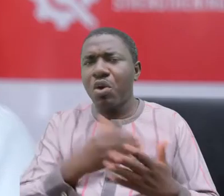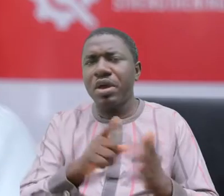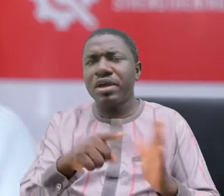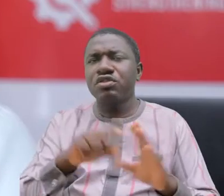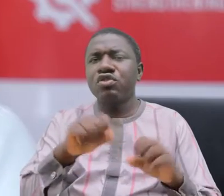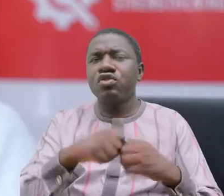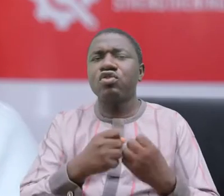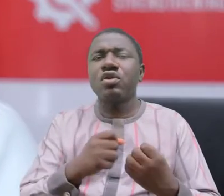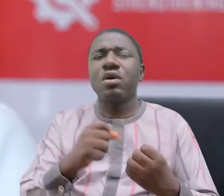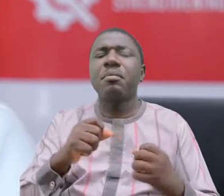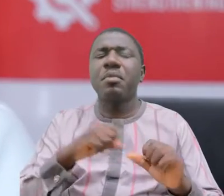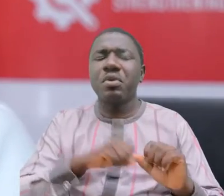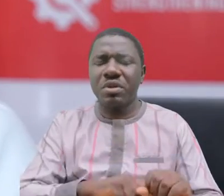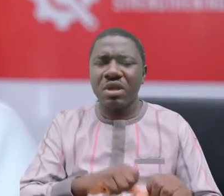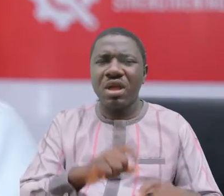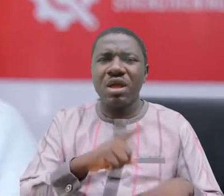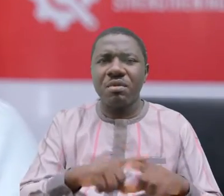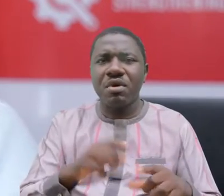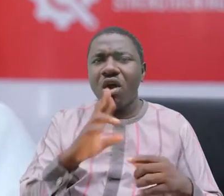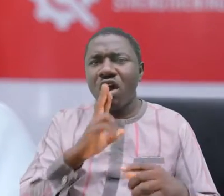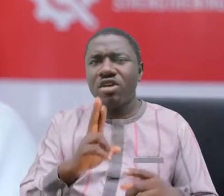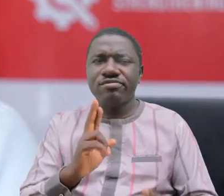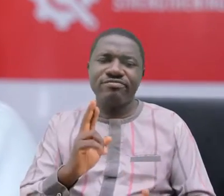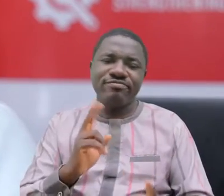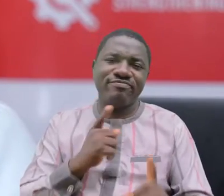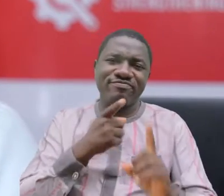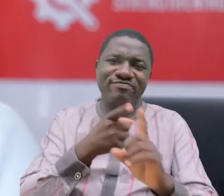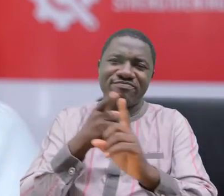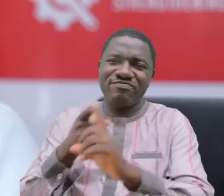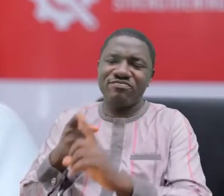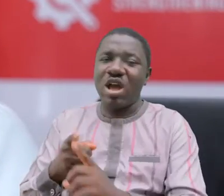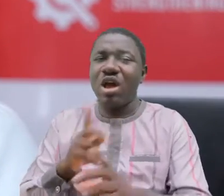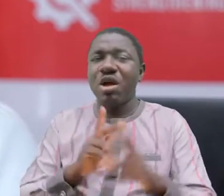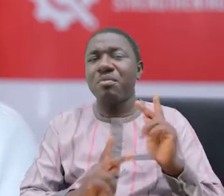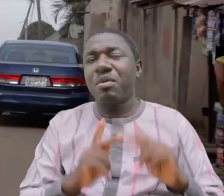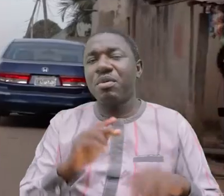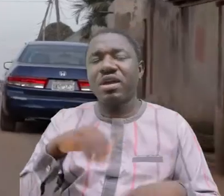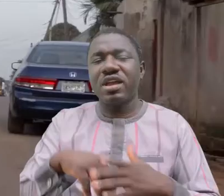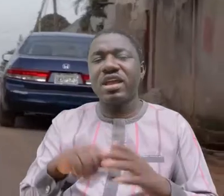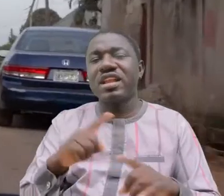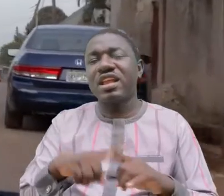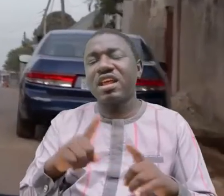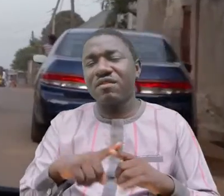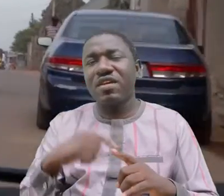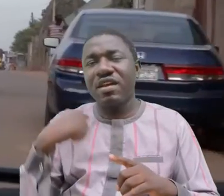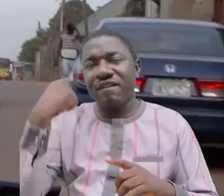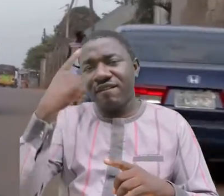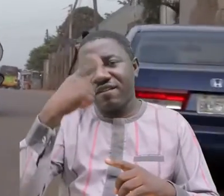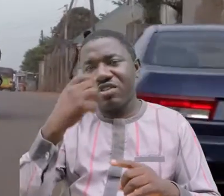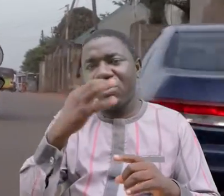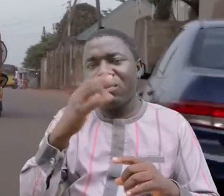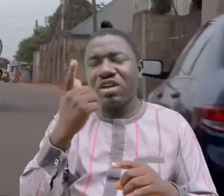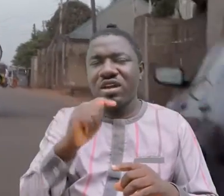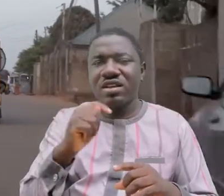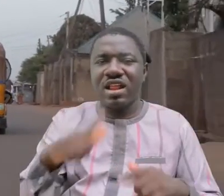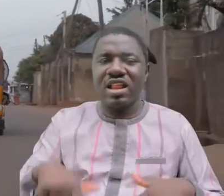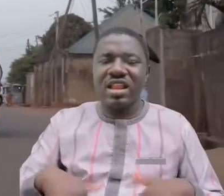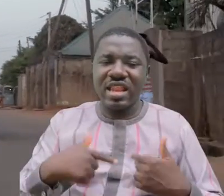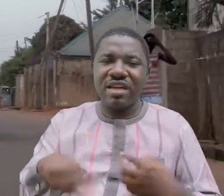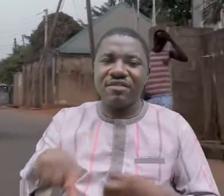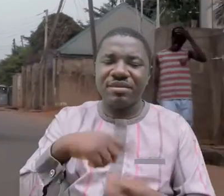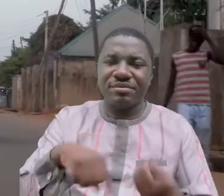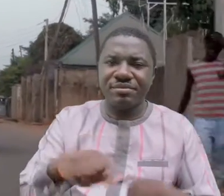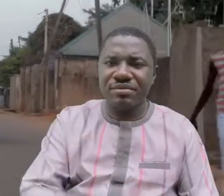these are social protection, but they were all targeted at people across various phases of the life cycle. Absolutely